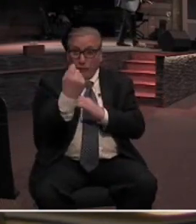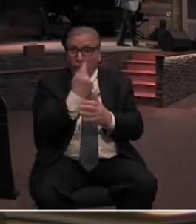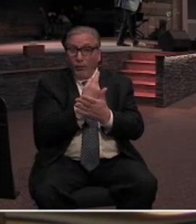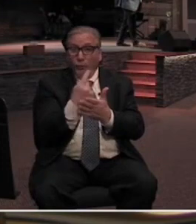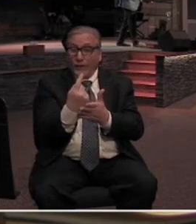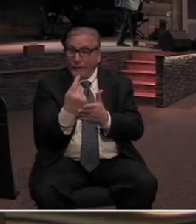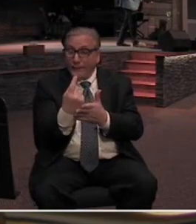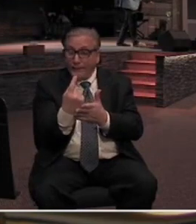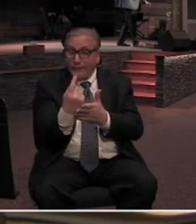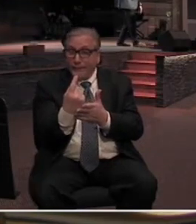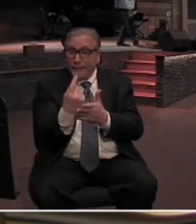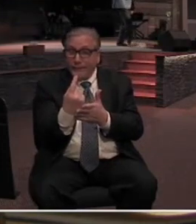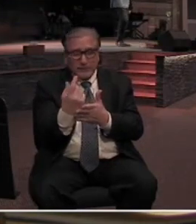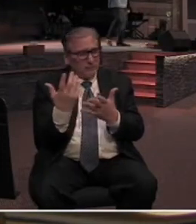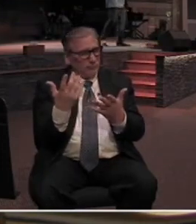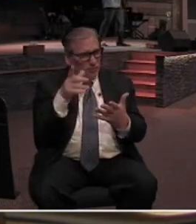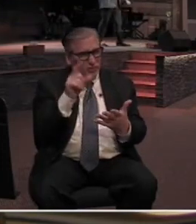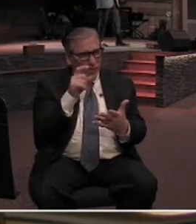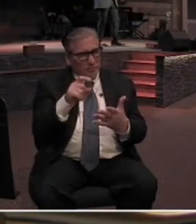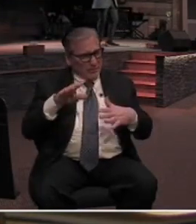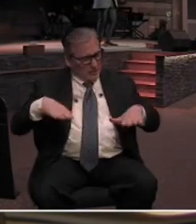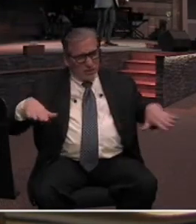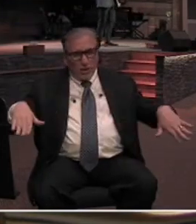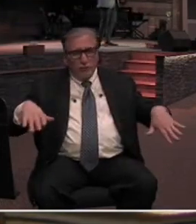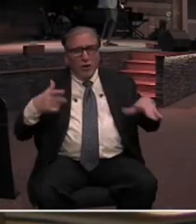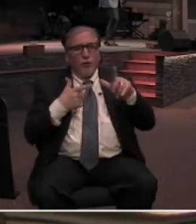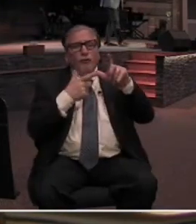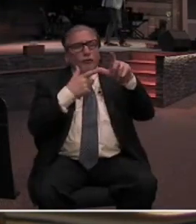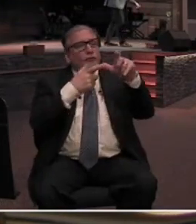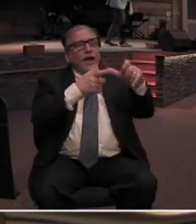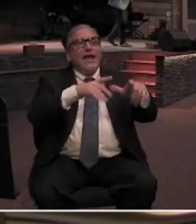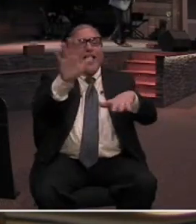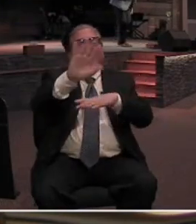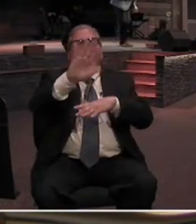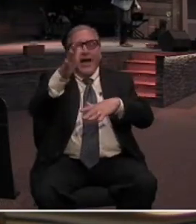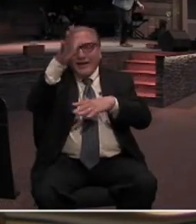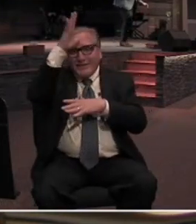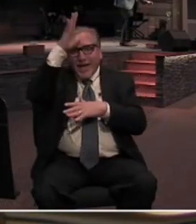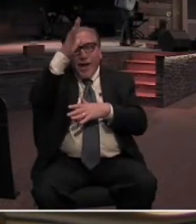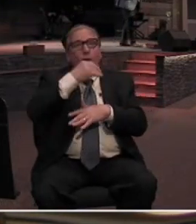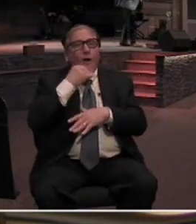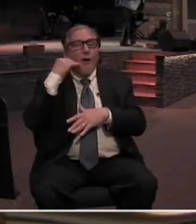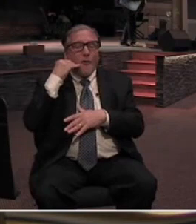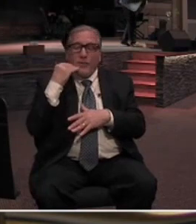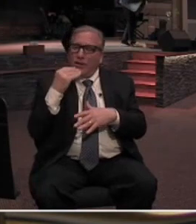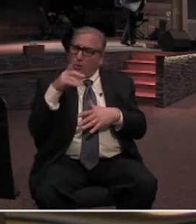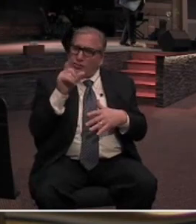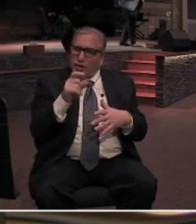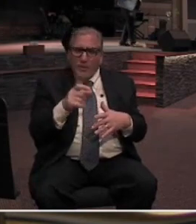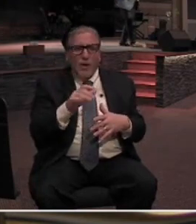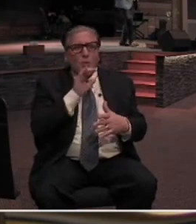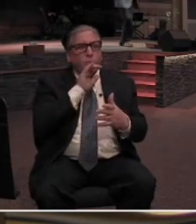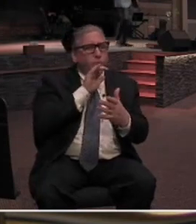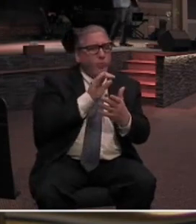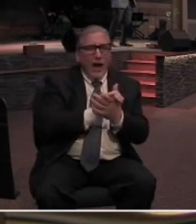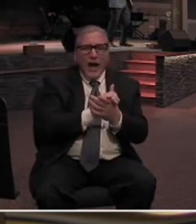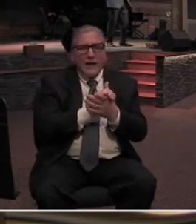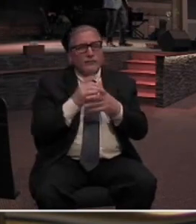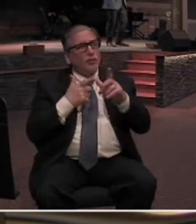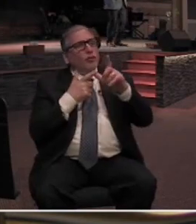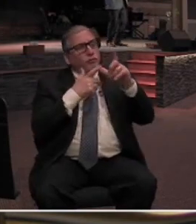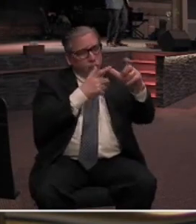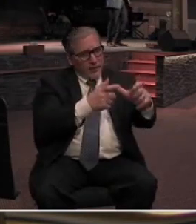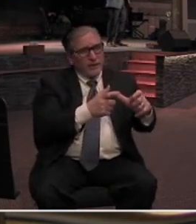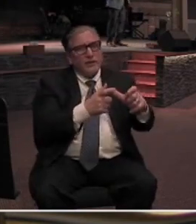week. There should have been children coming, running out. Daddy's home. There should have been wives racing towards